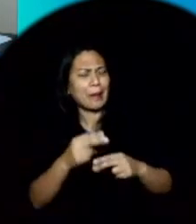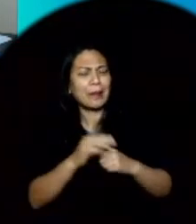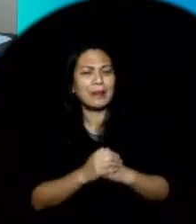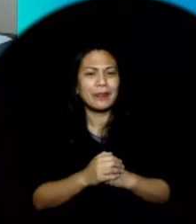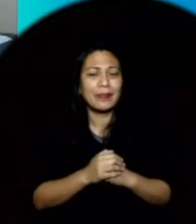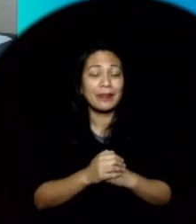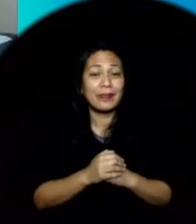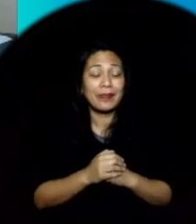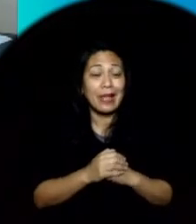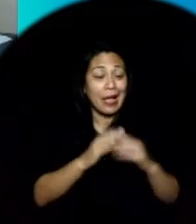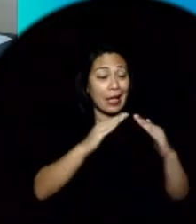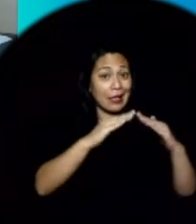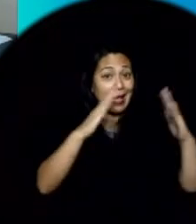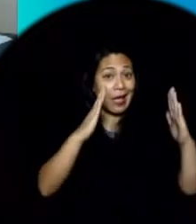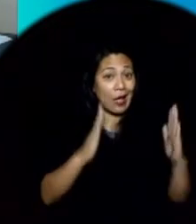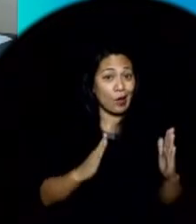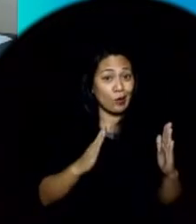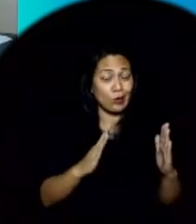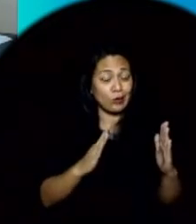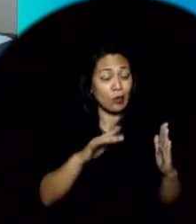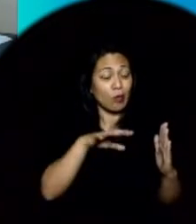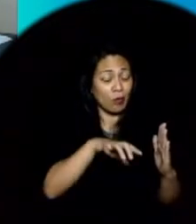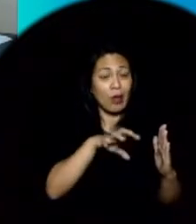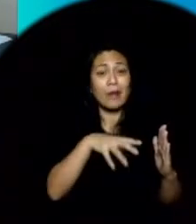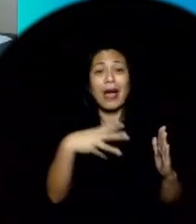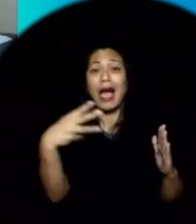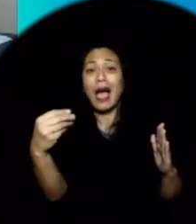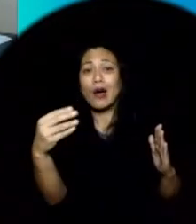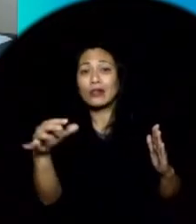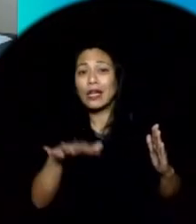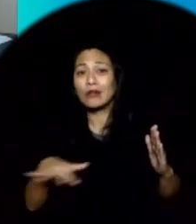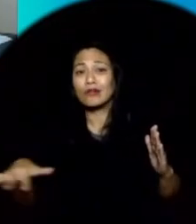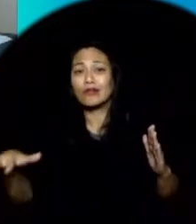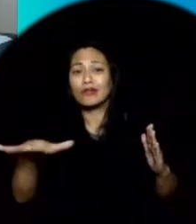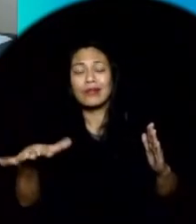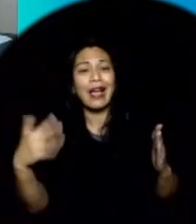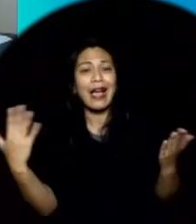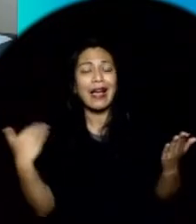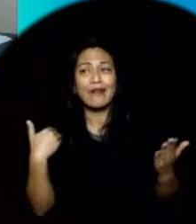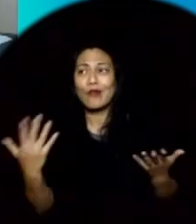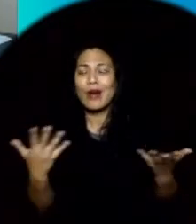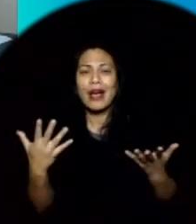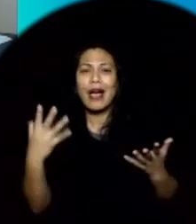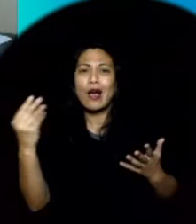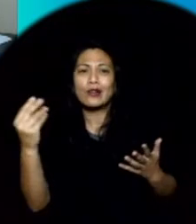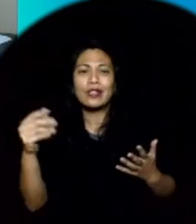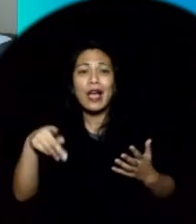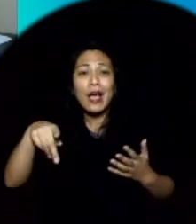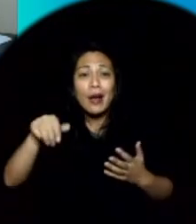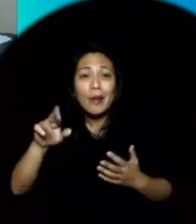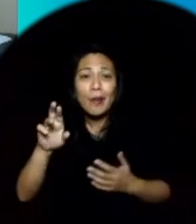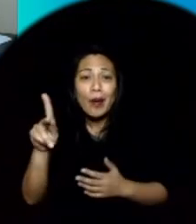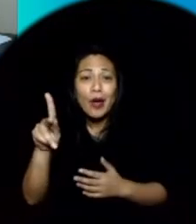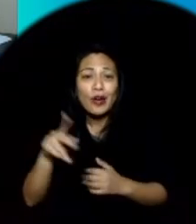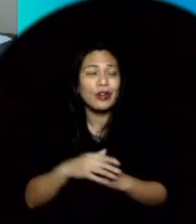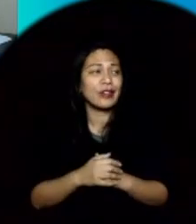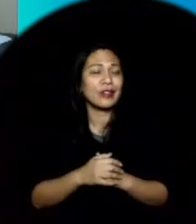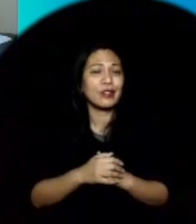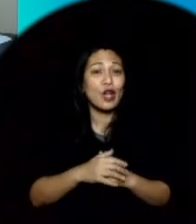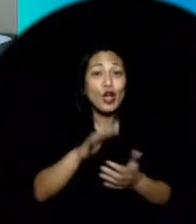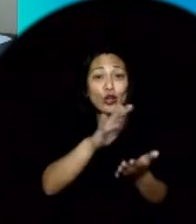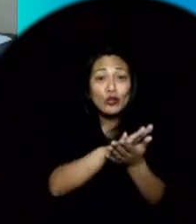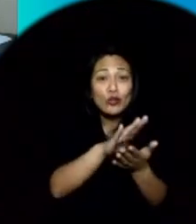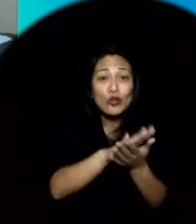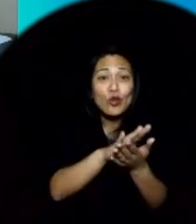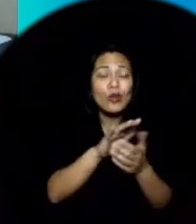your setting. Outside the house, there should be things such as a park, maybe there's a